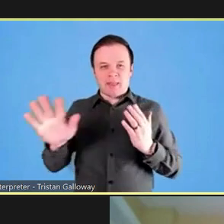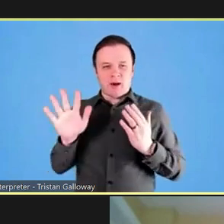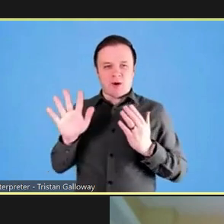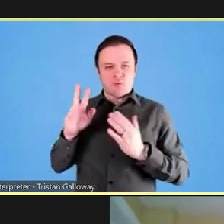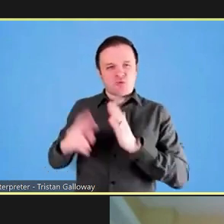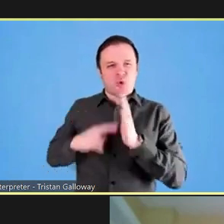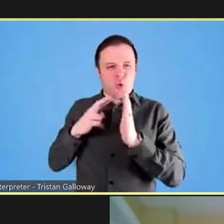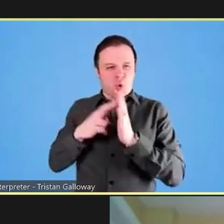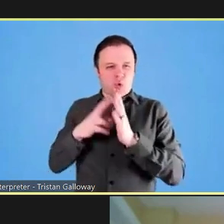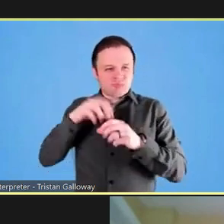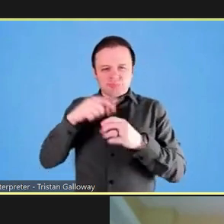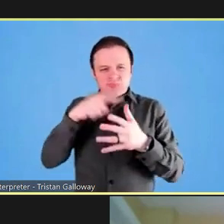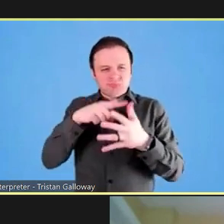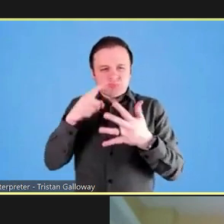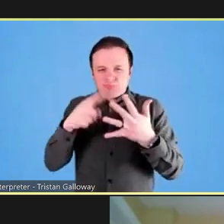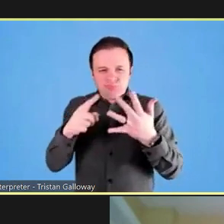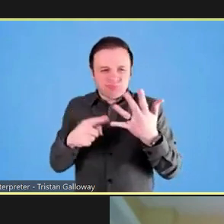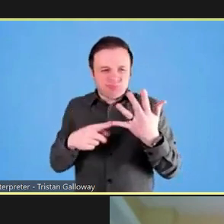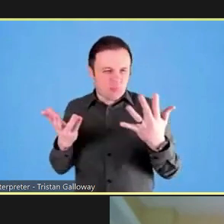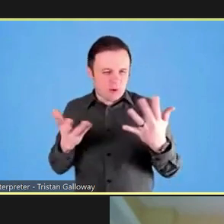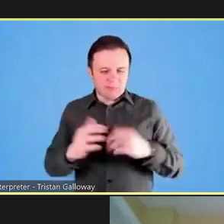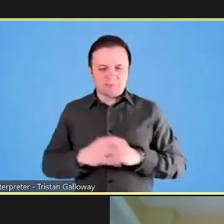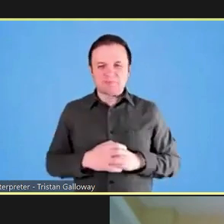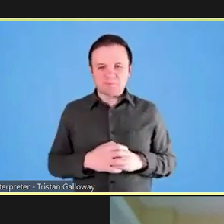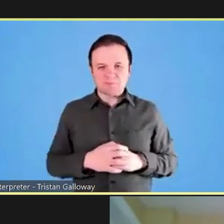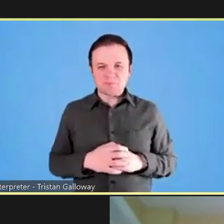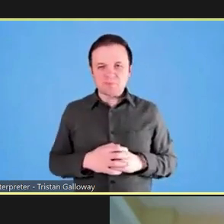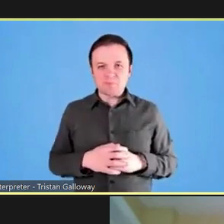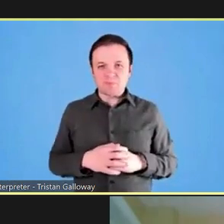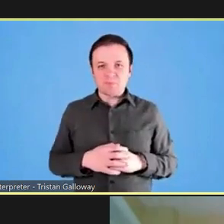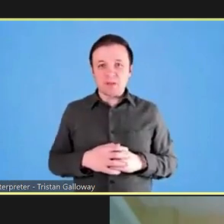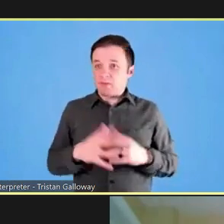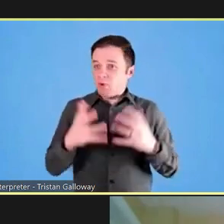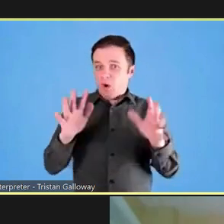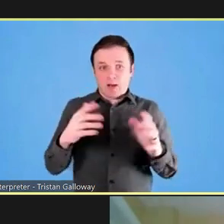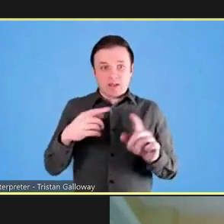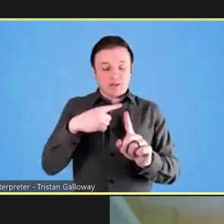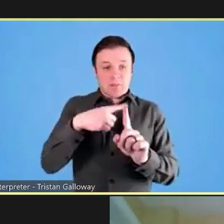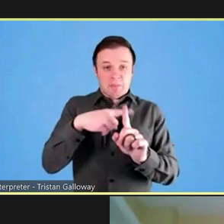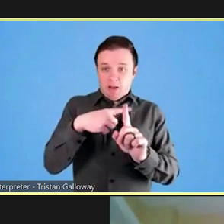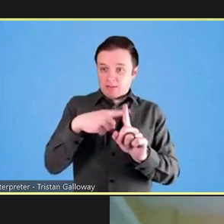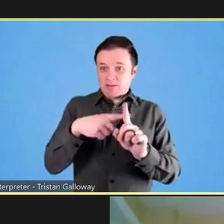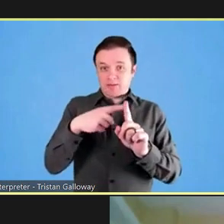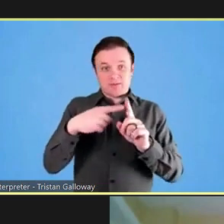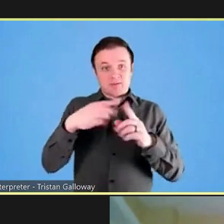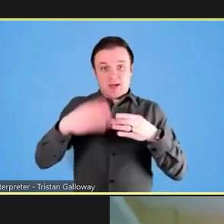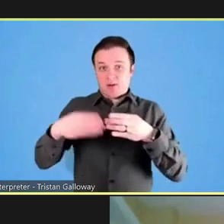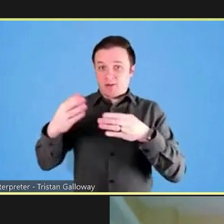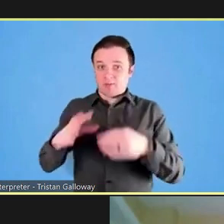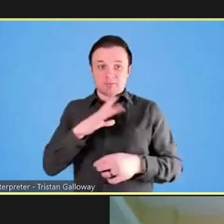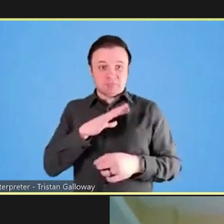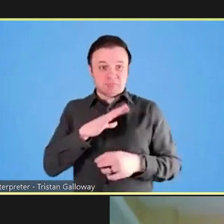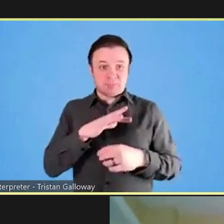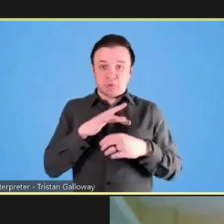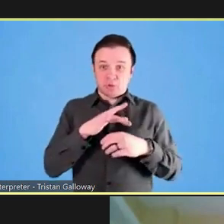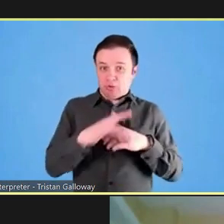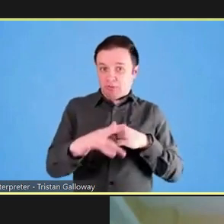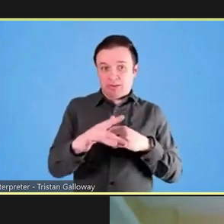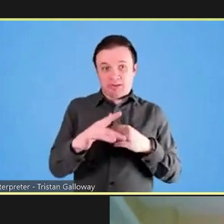is. We've had some already measurable positive outcomes very early